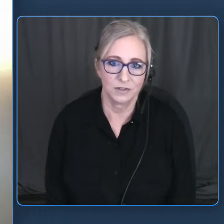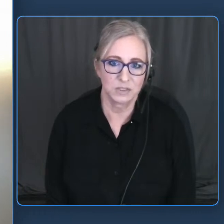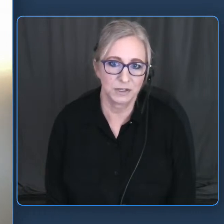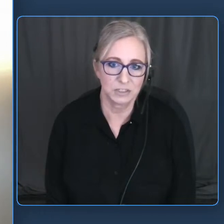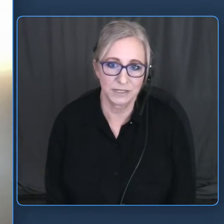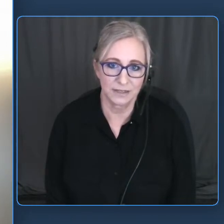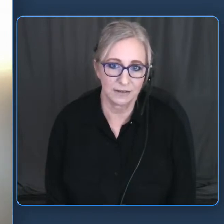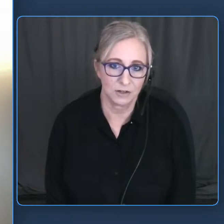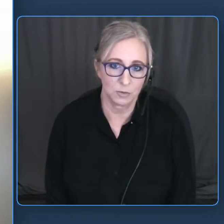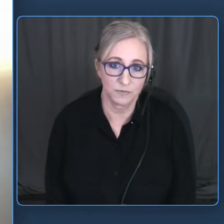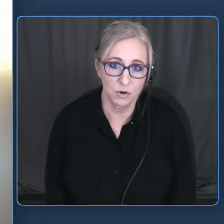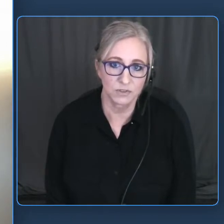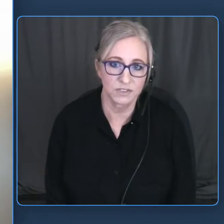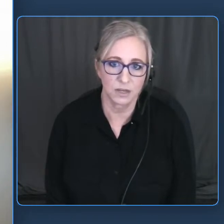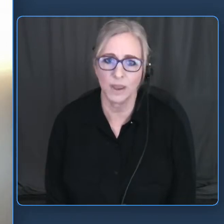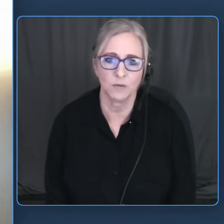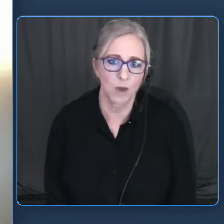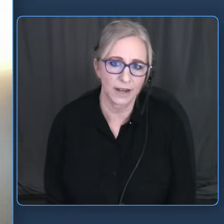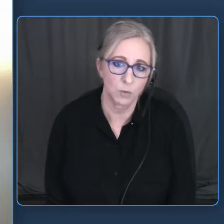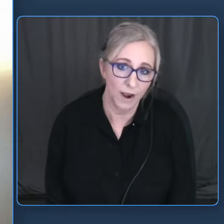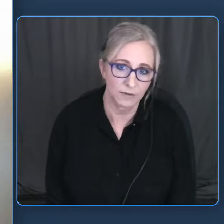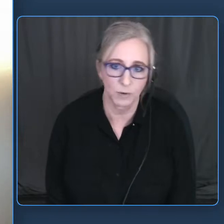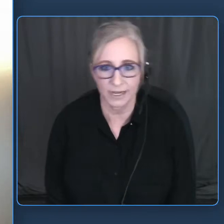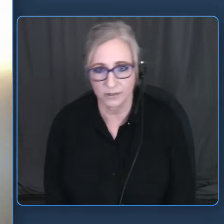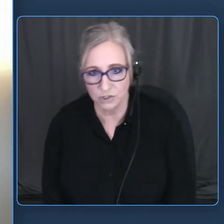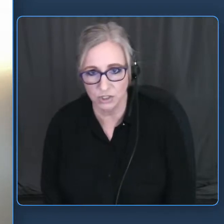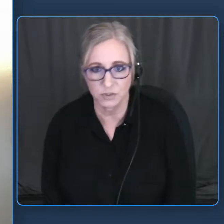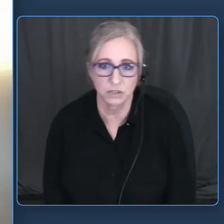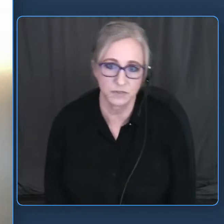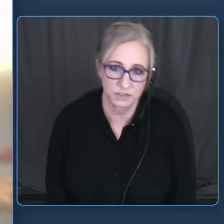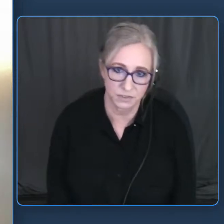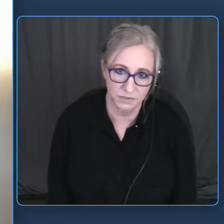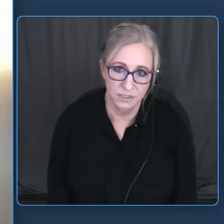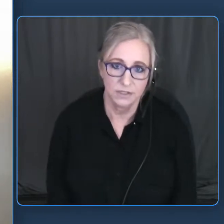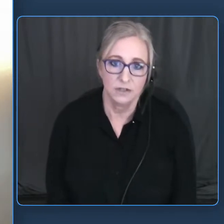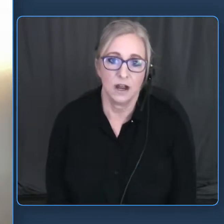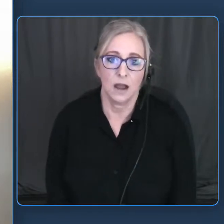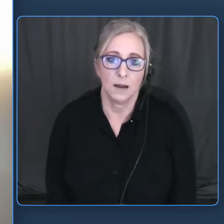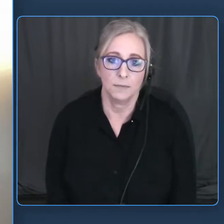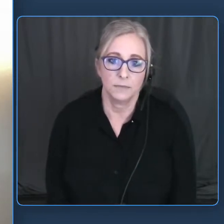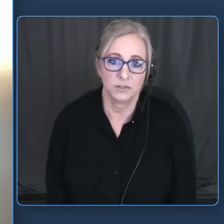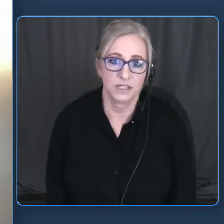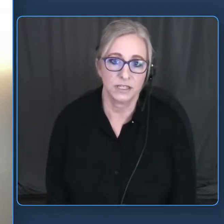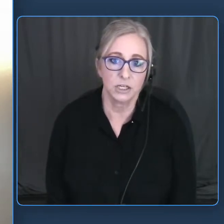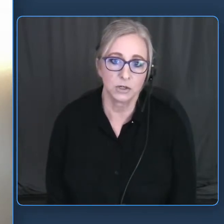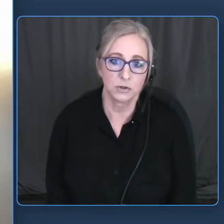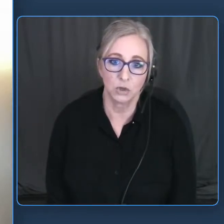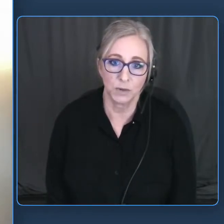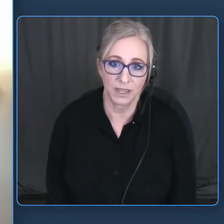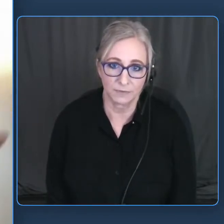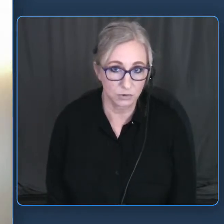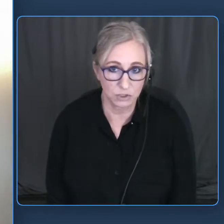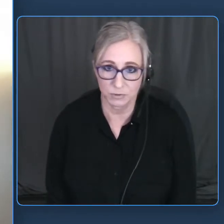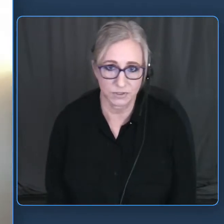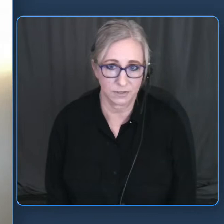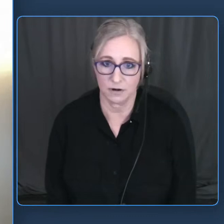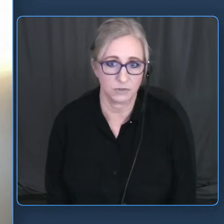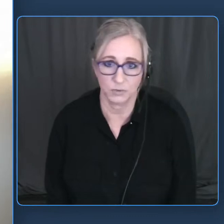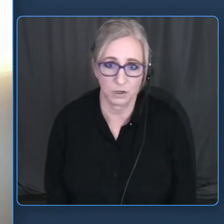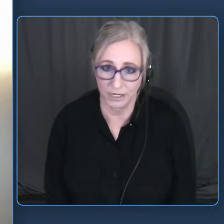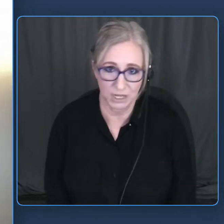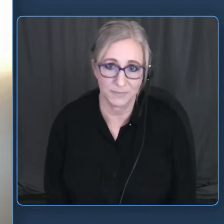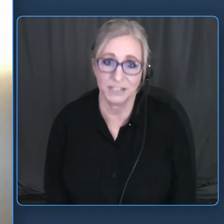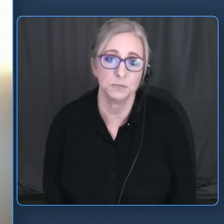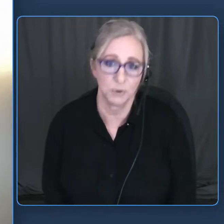they'll explain to me, before they'll say, oh, we have a wide range of services. they'll say, here, we have 2 interpreters that